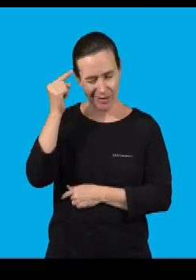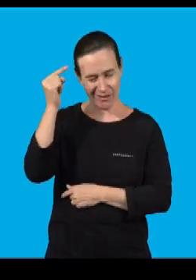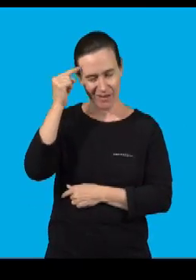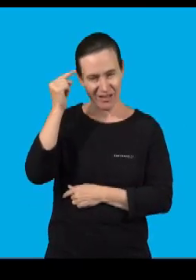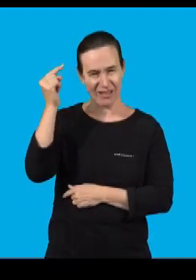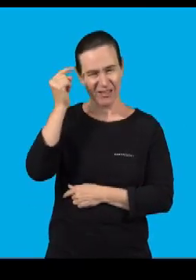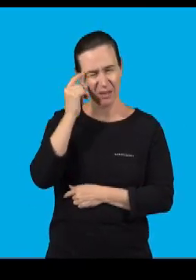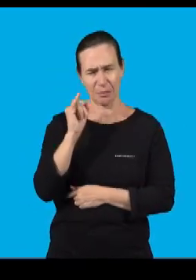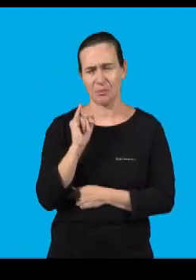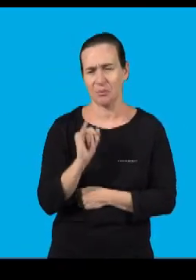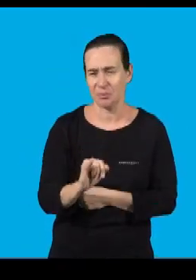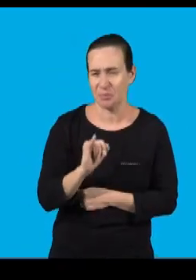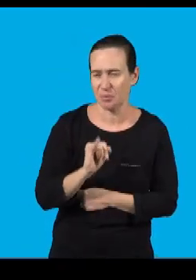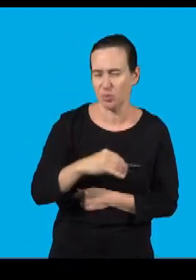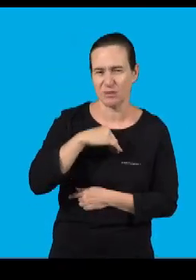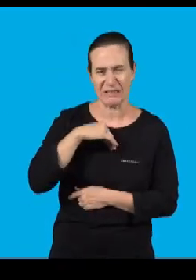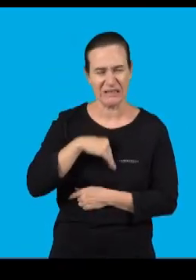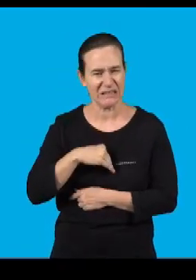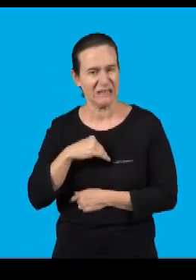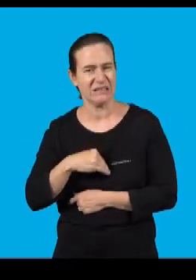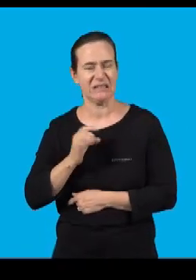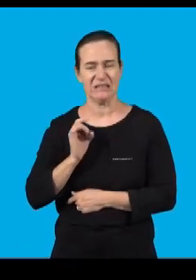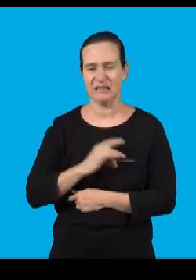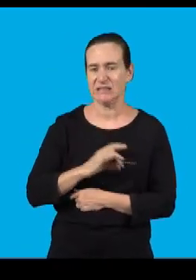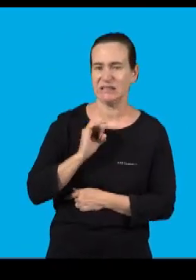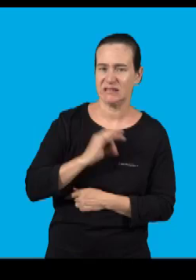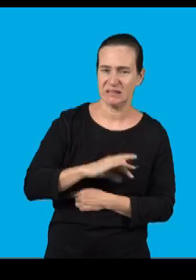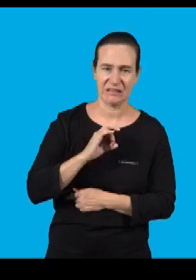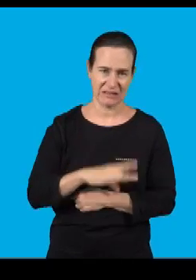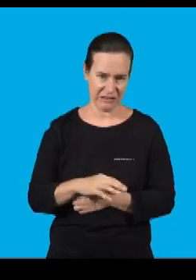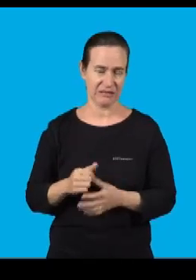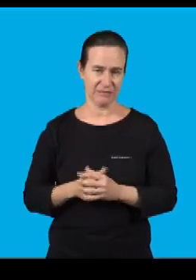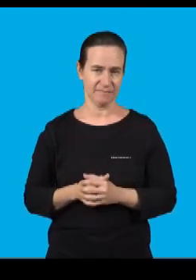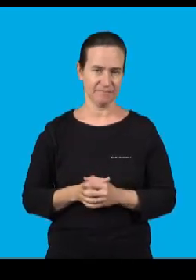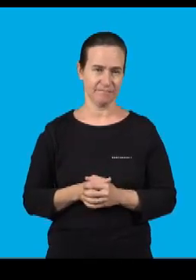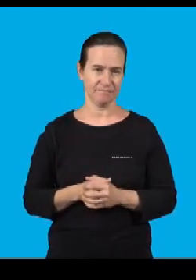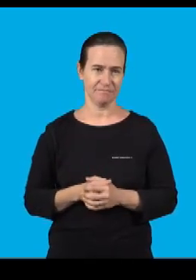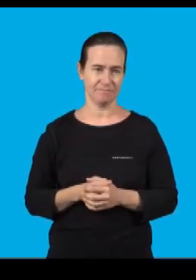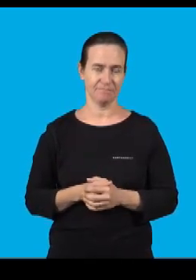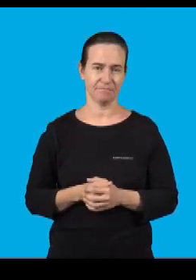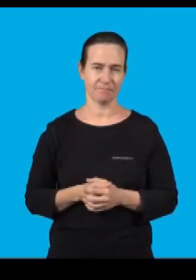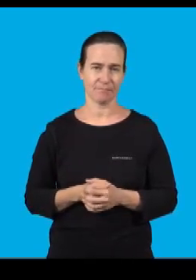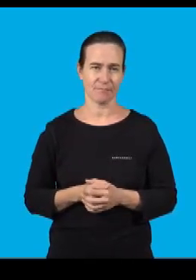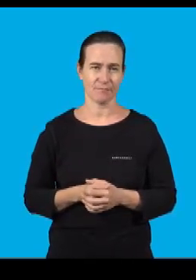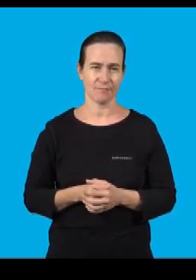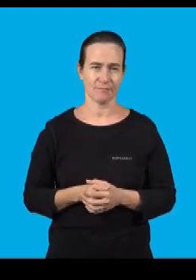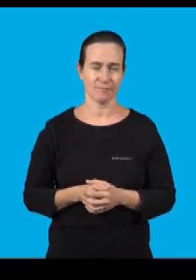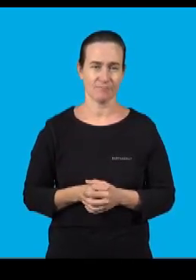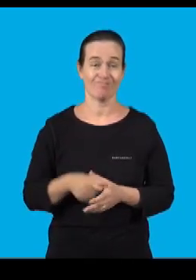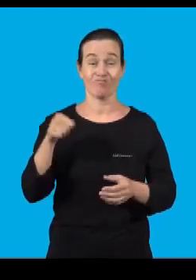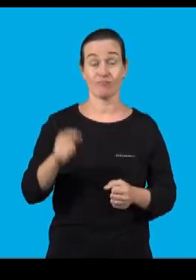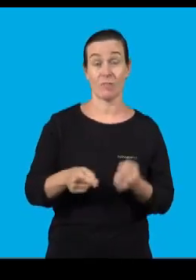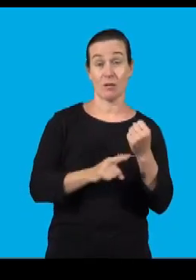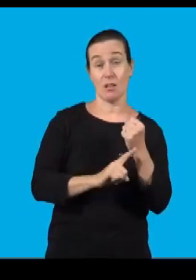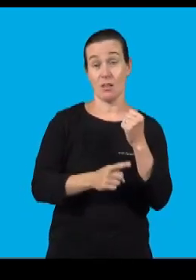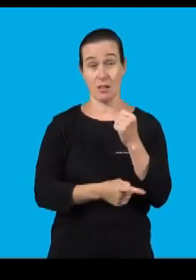right? The turmoil and the sorrow is too overwhelming for him to handle what is happening around him. Okay, let's move